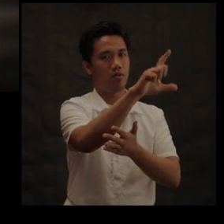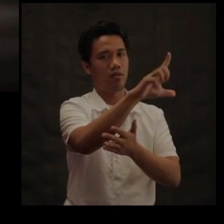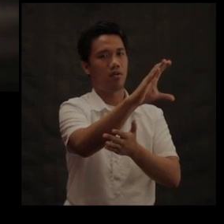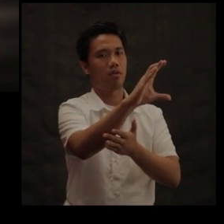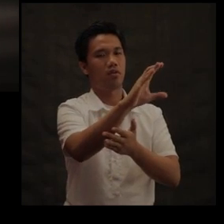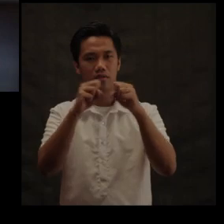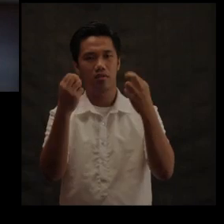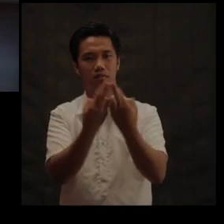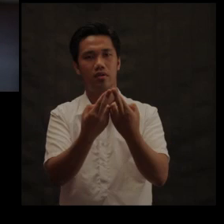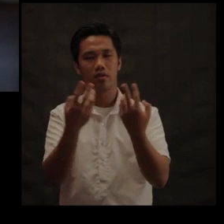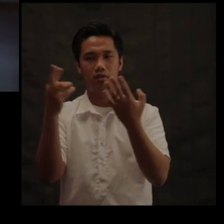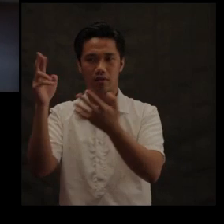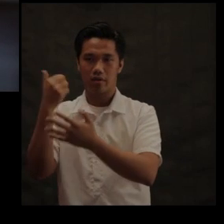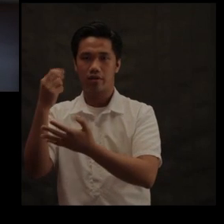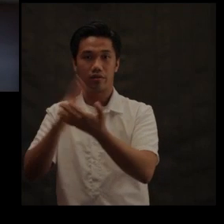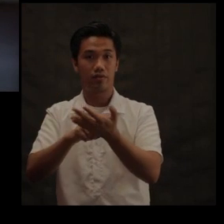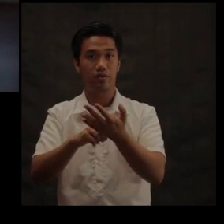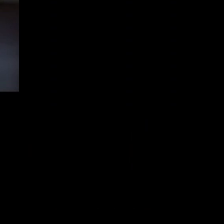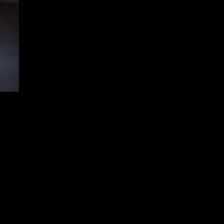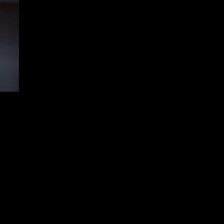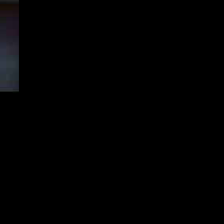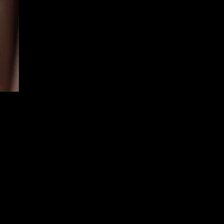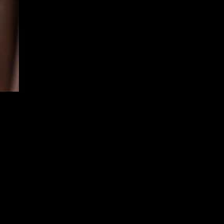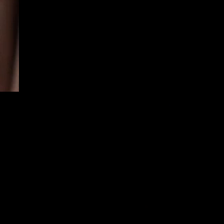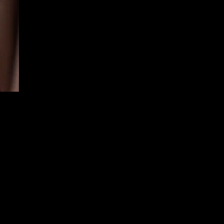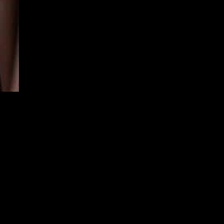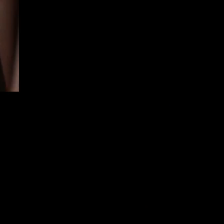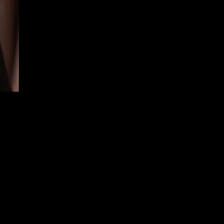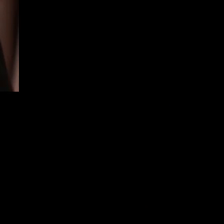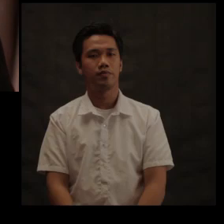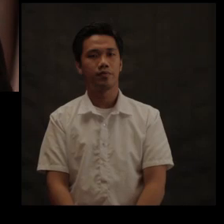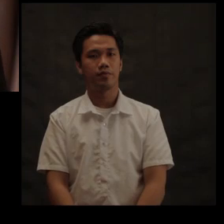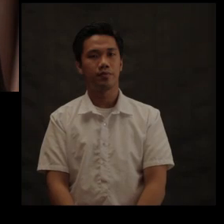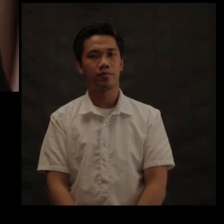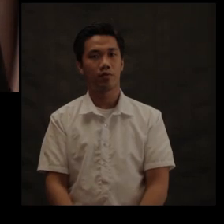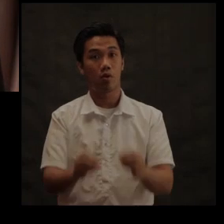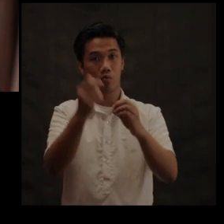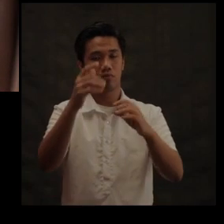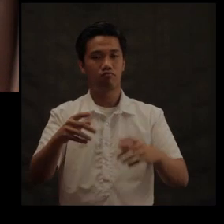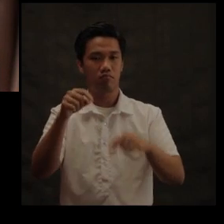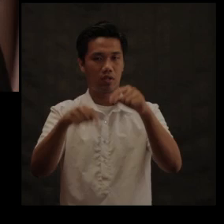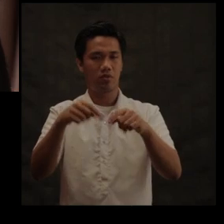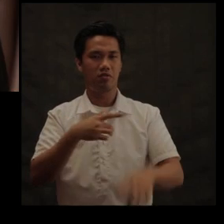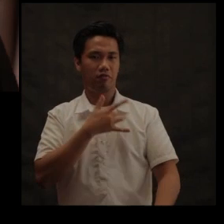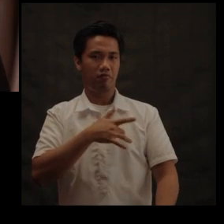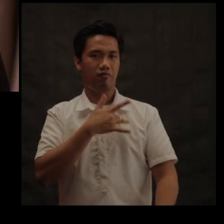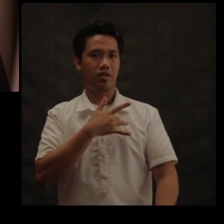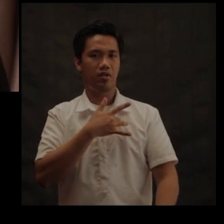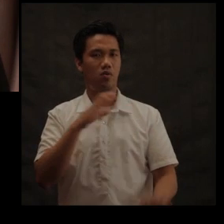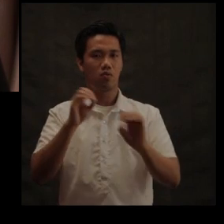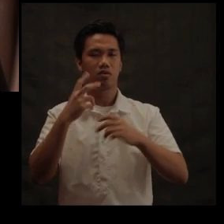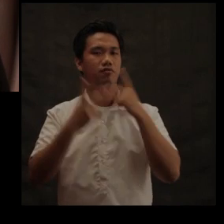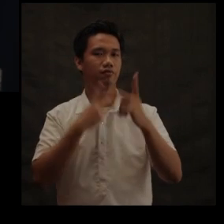pumili kang pupunta. Habang nagsiseminar kayo, nagre-register ng iba. Most PWDs feel